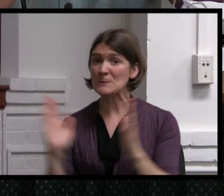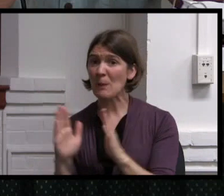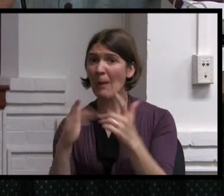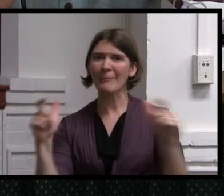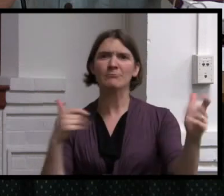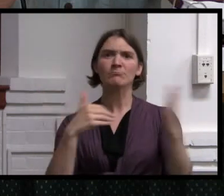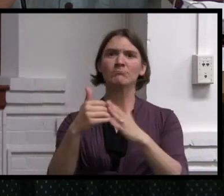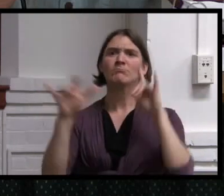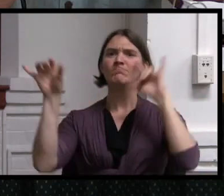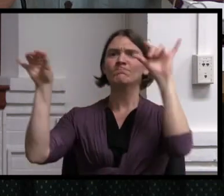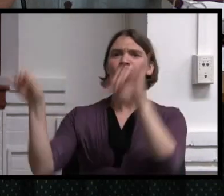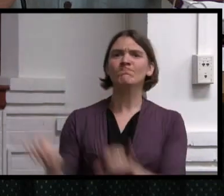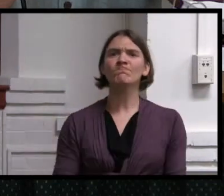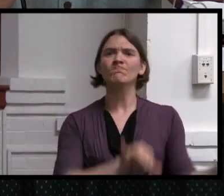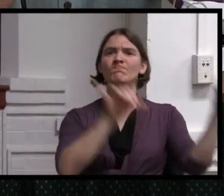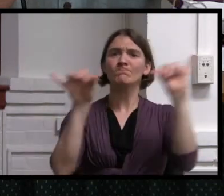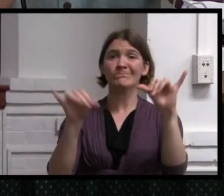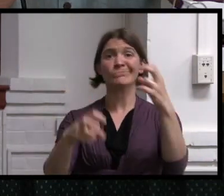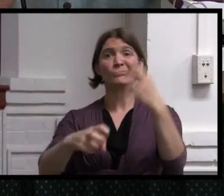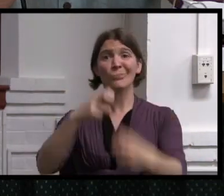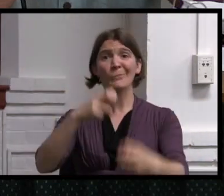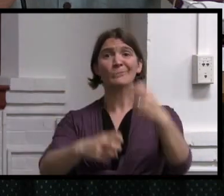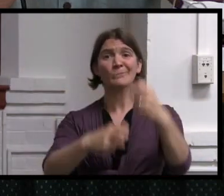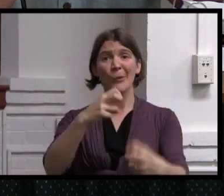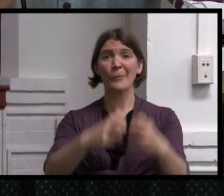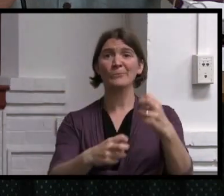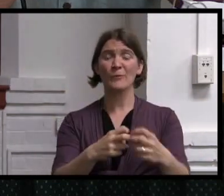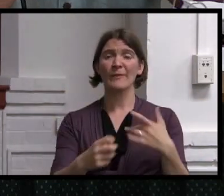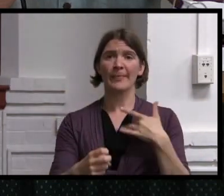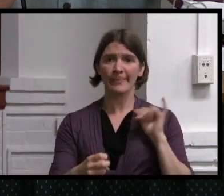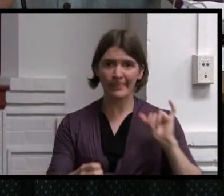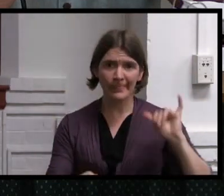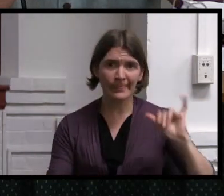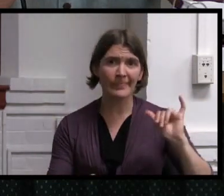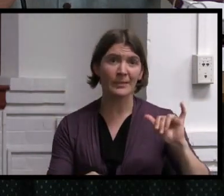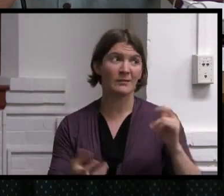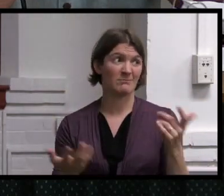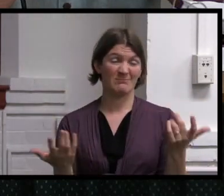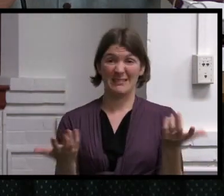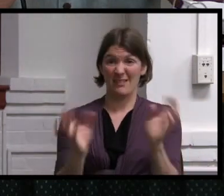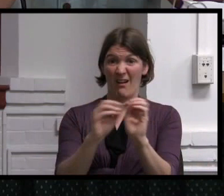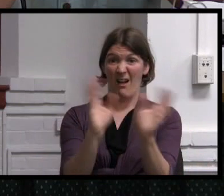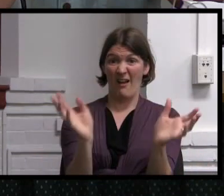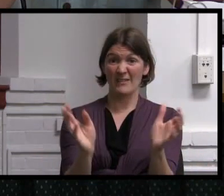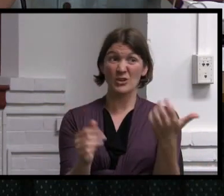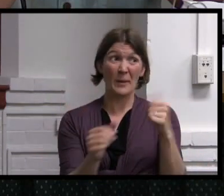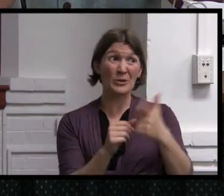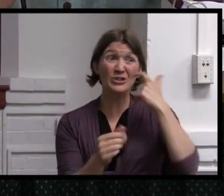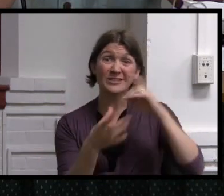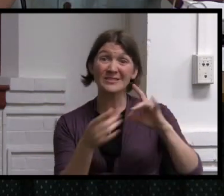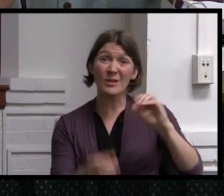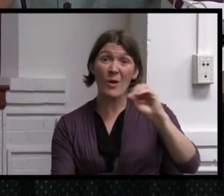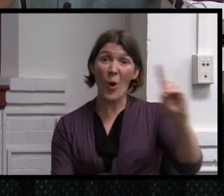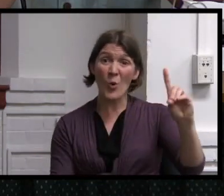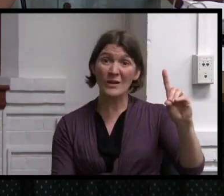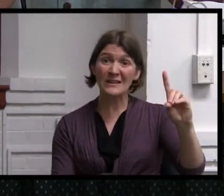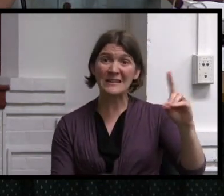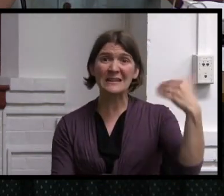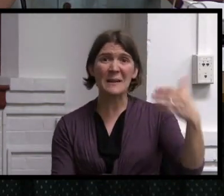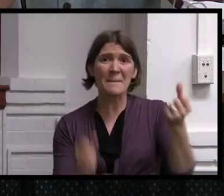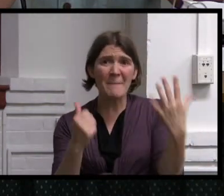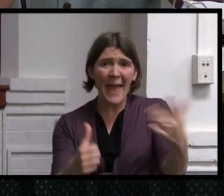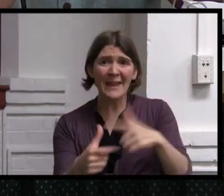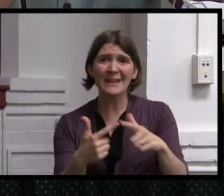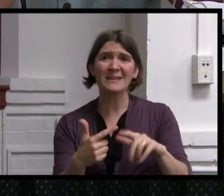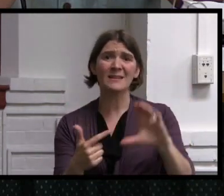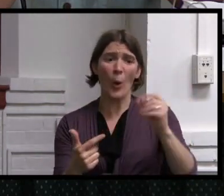this country do, and a lot of towns and cities, as is evidenced by the opioid crisis that we're struggling